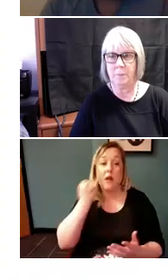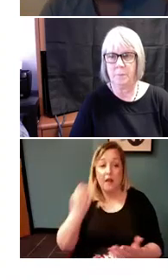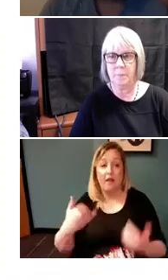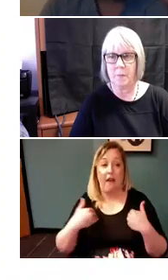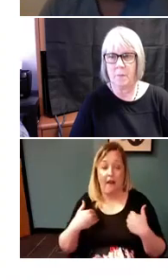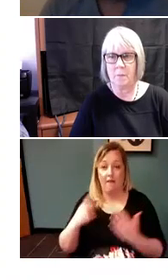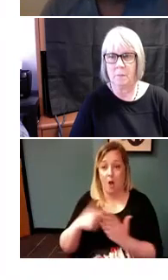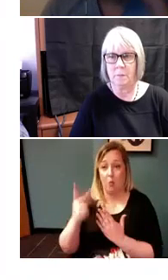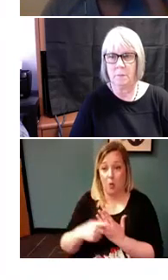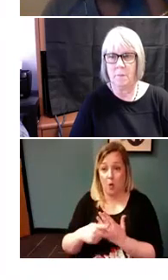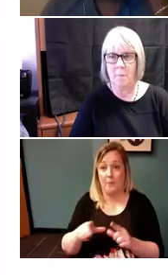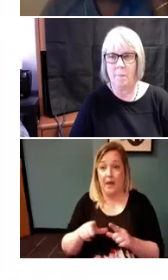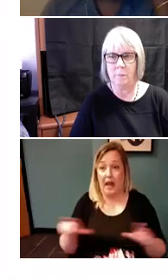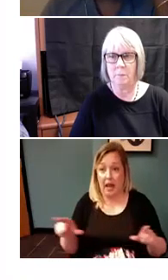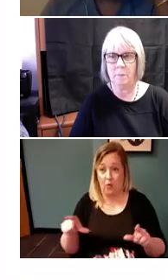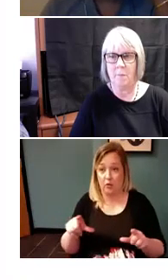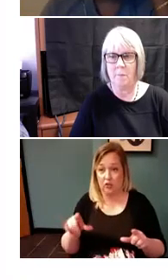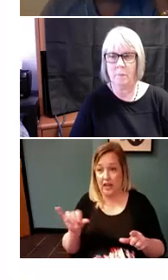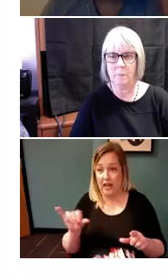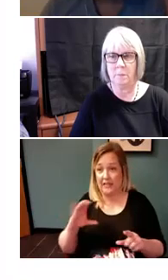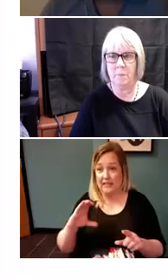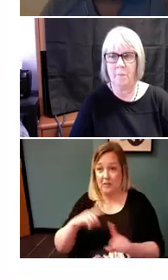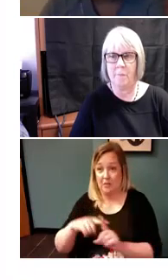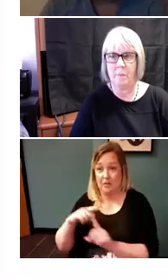programming language in C++, this memory